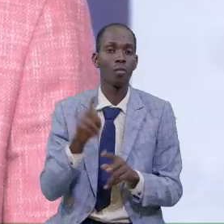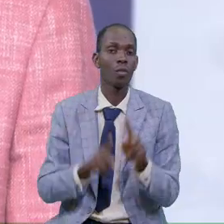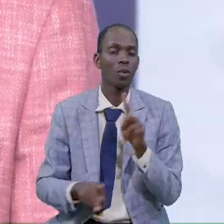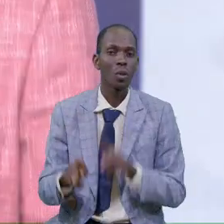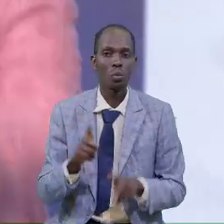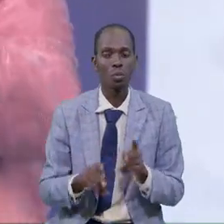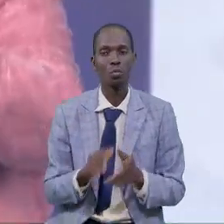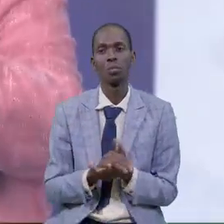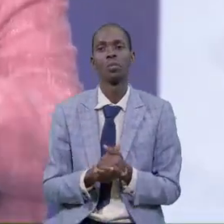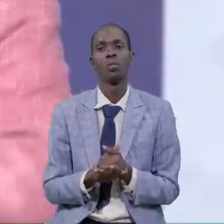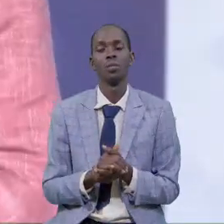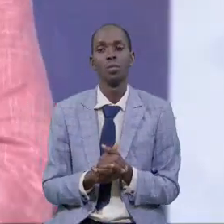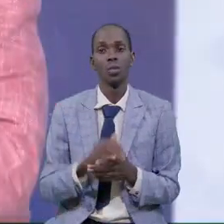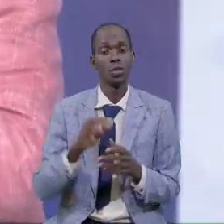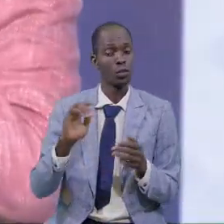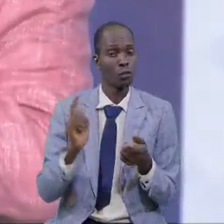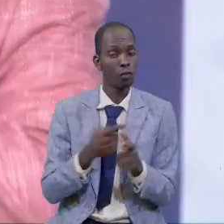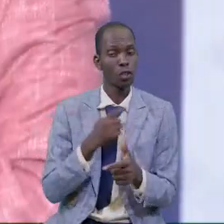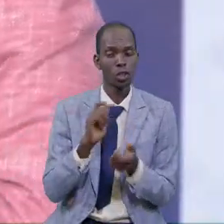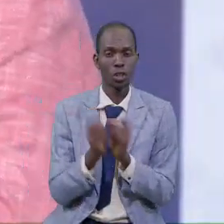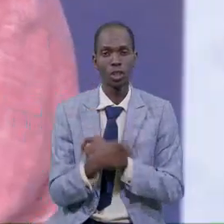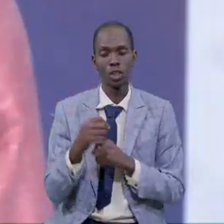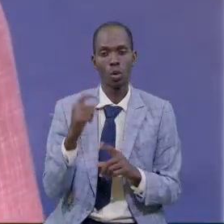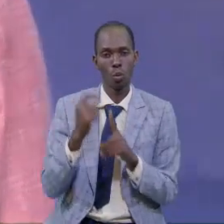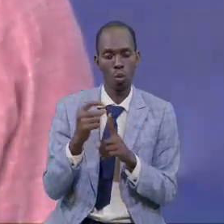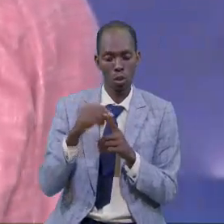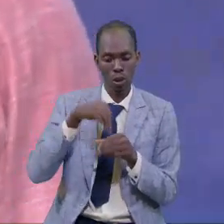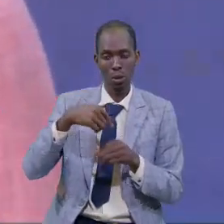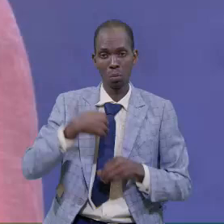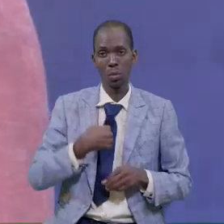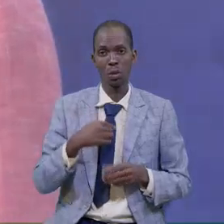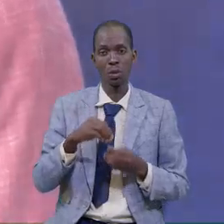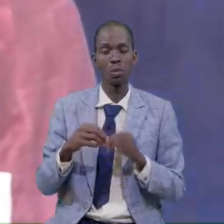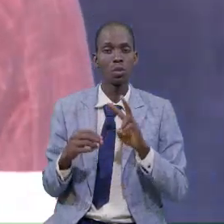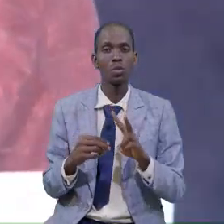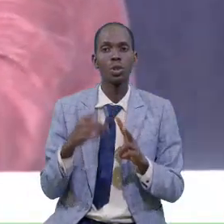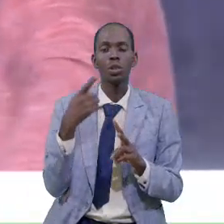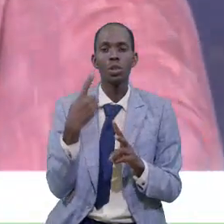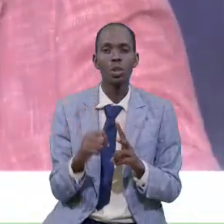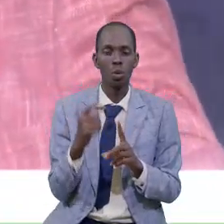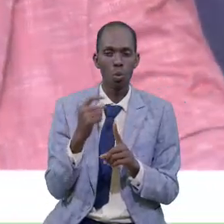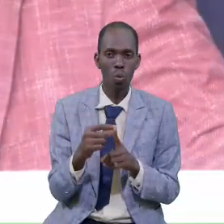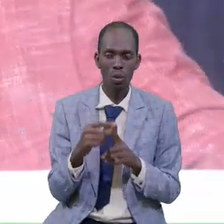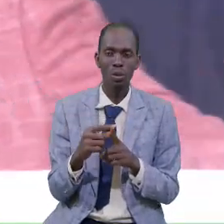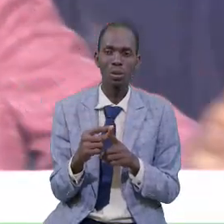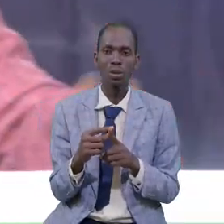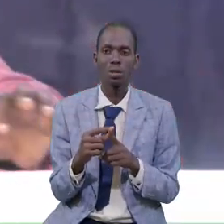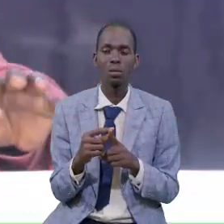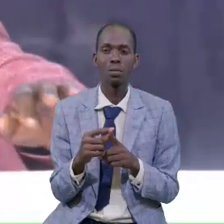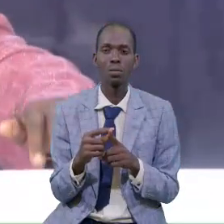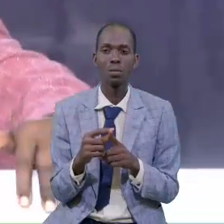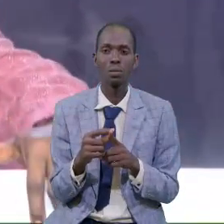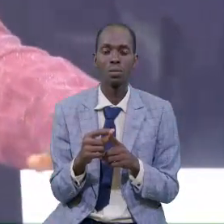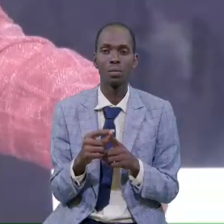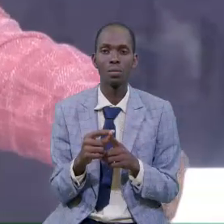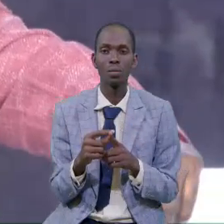me. Number two, the world within me. There's a third world now. And